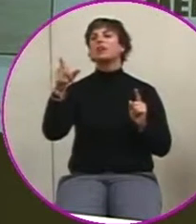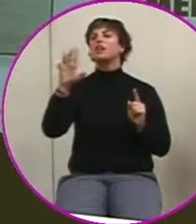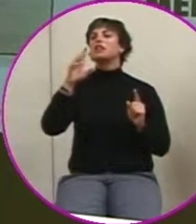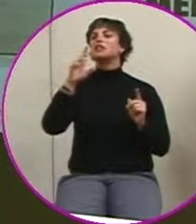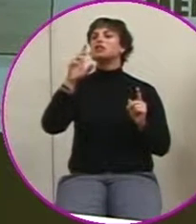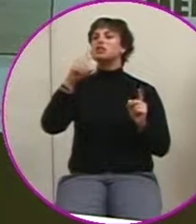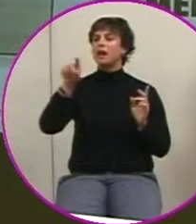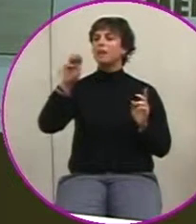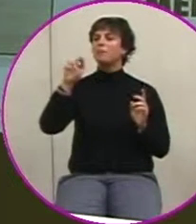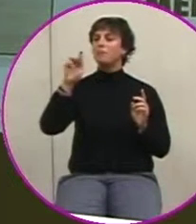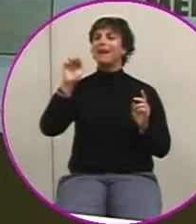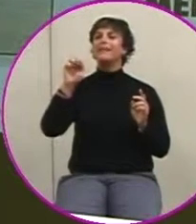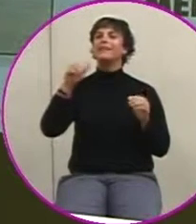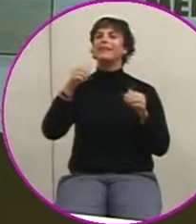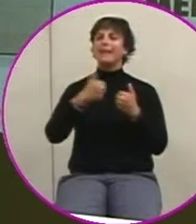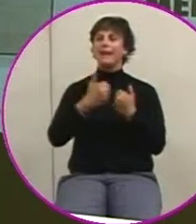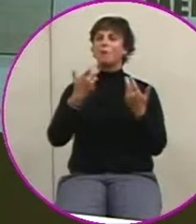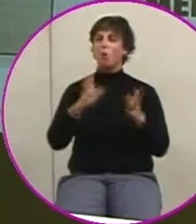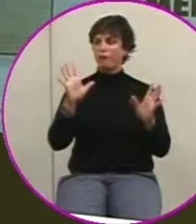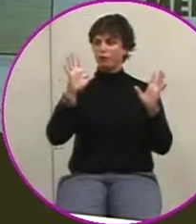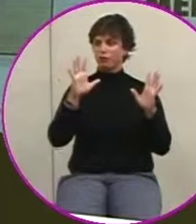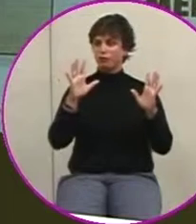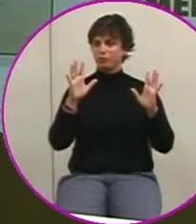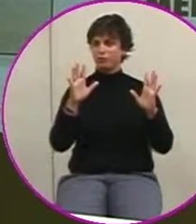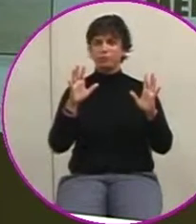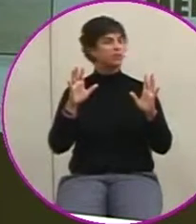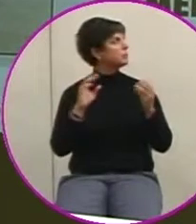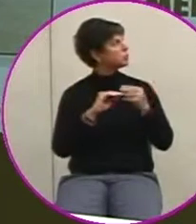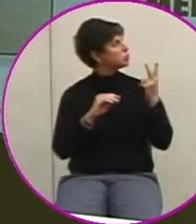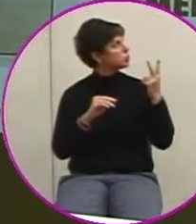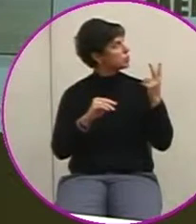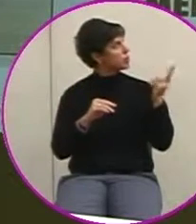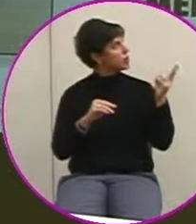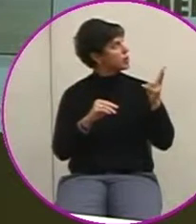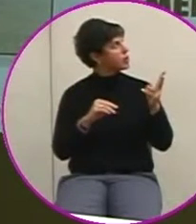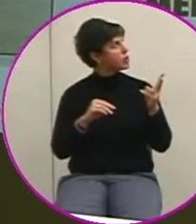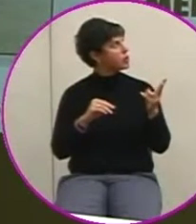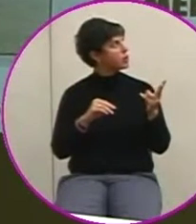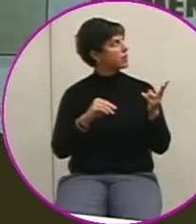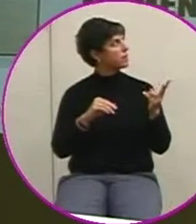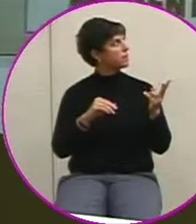Checkmate, game over. Number 2.